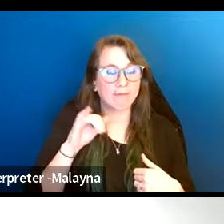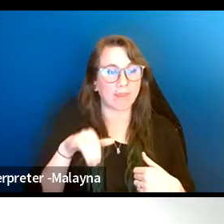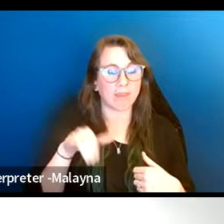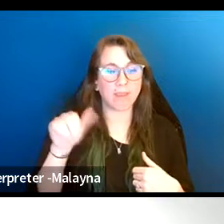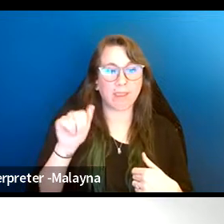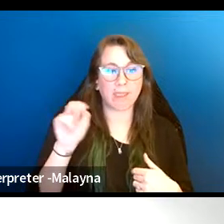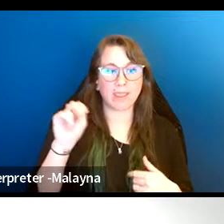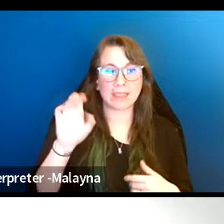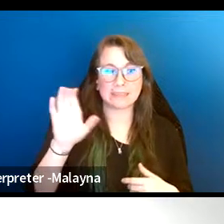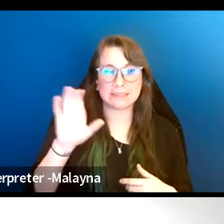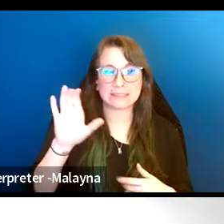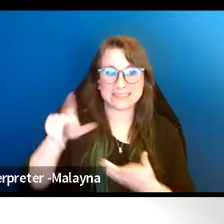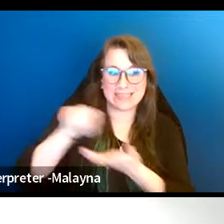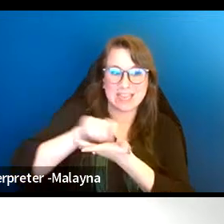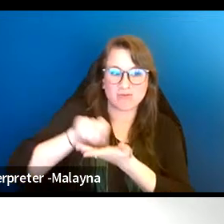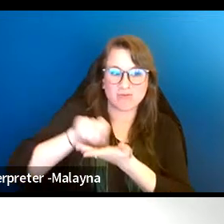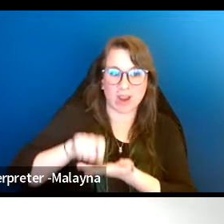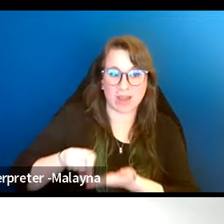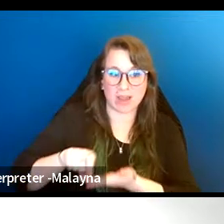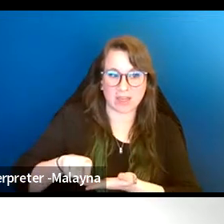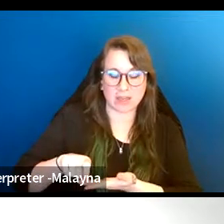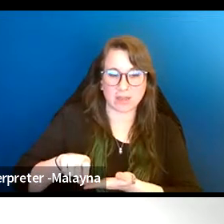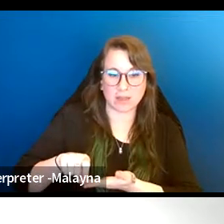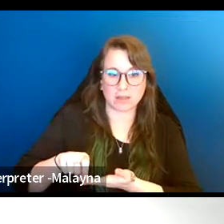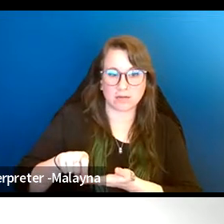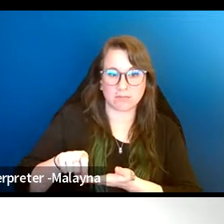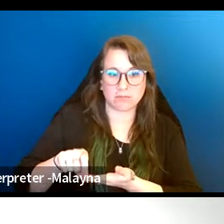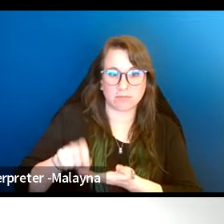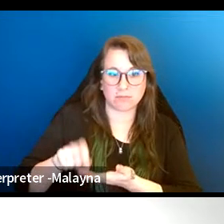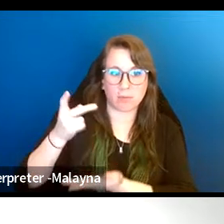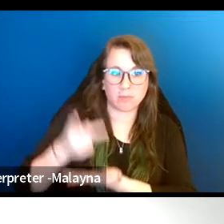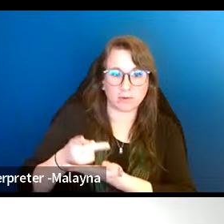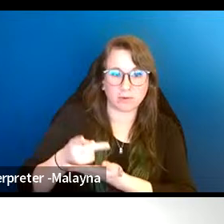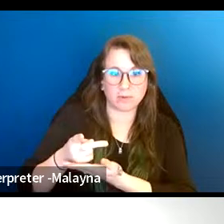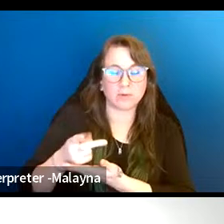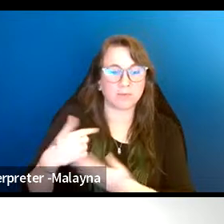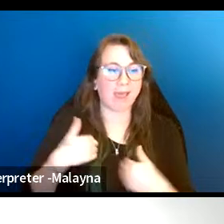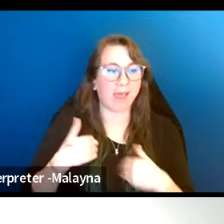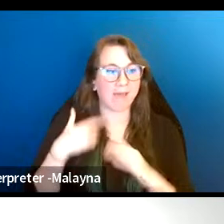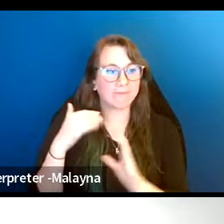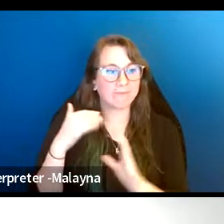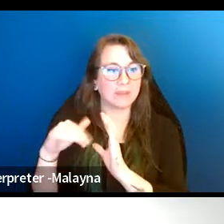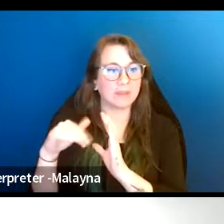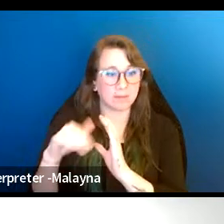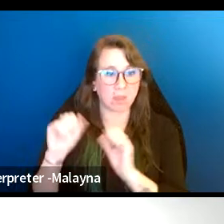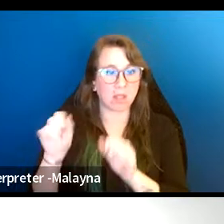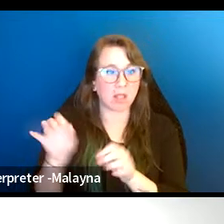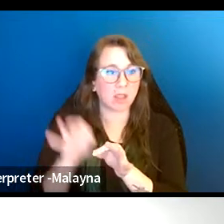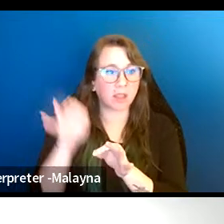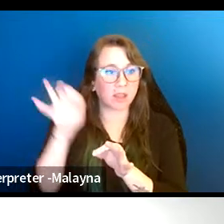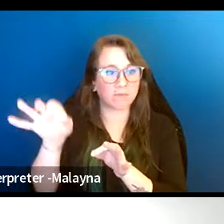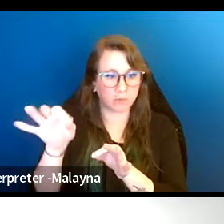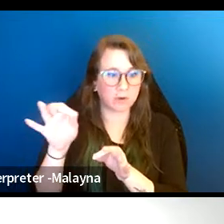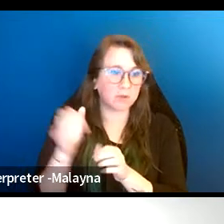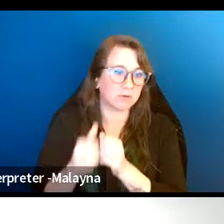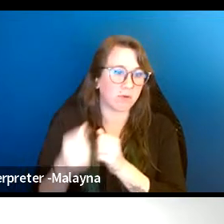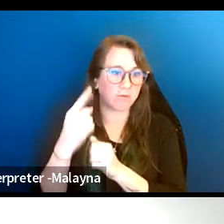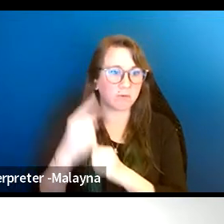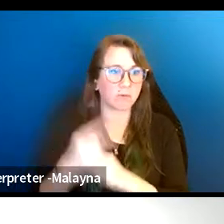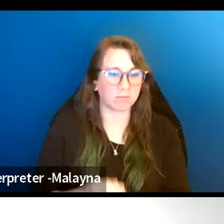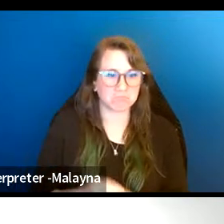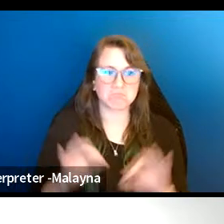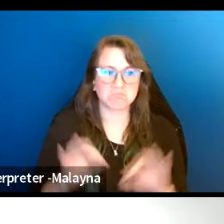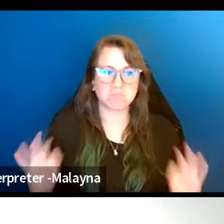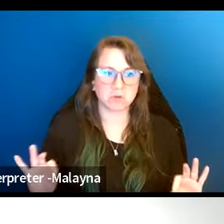OANC Council? Do you have that in writing or was that over the phone? I have it in email. I can forward cool. it to everybody. Yeah.